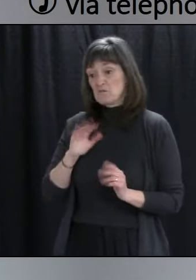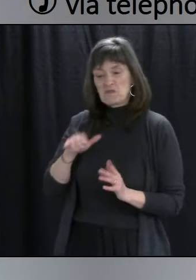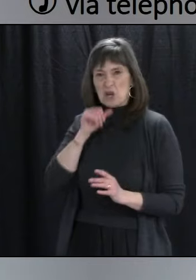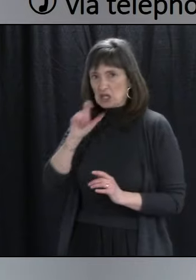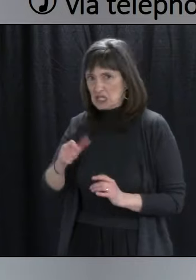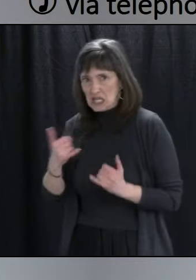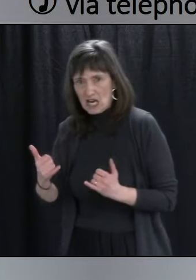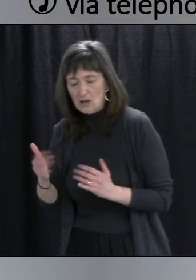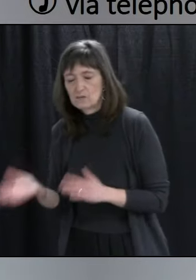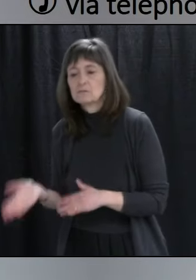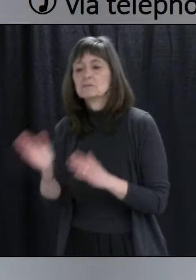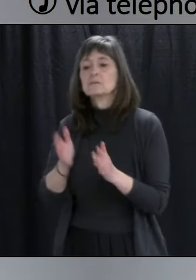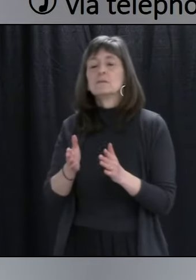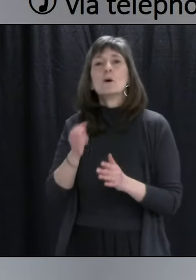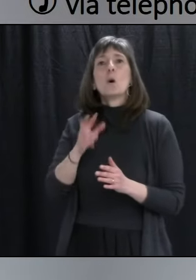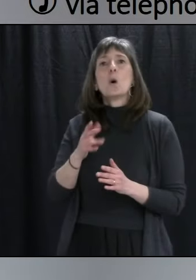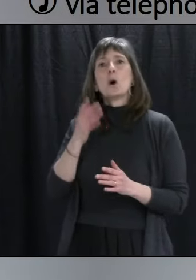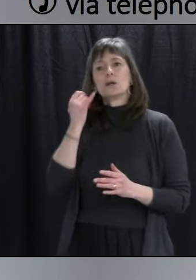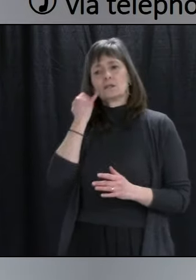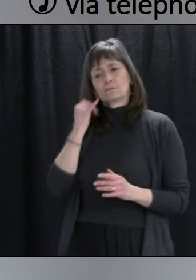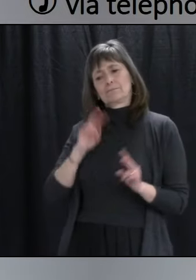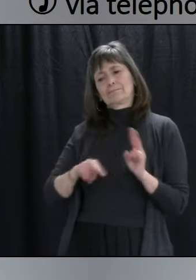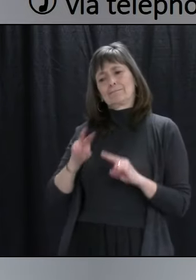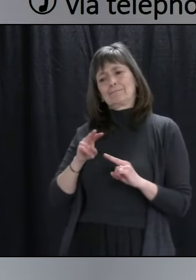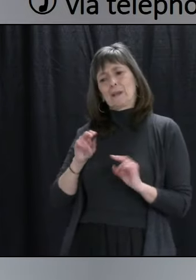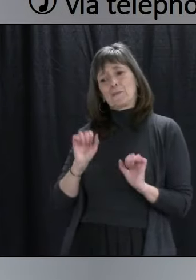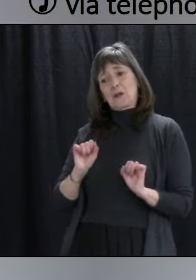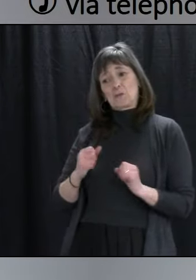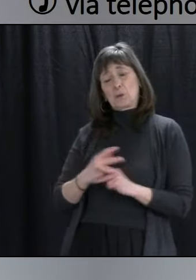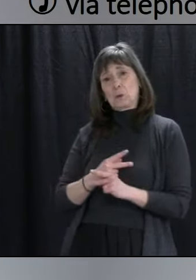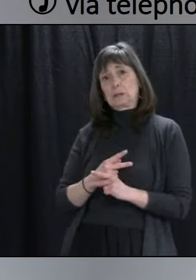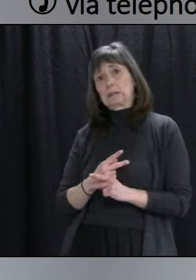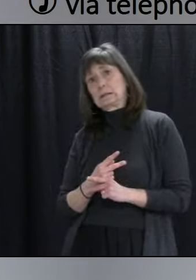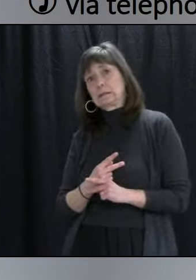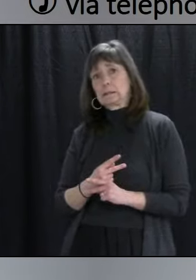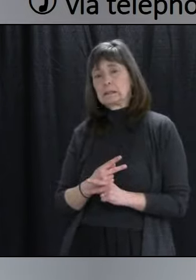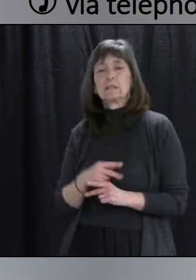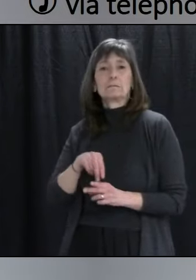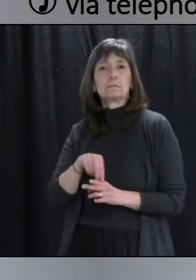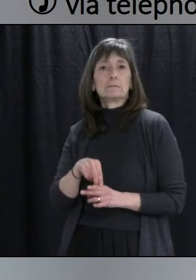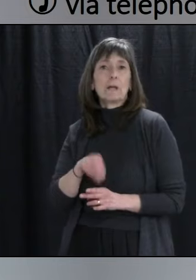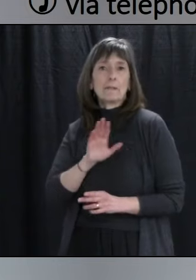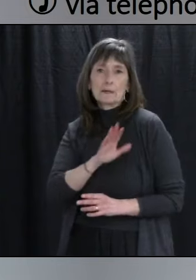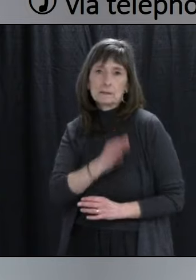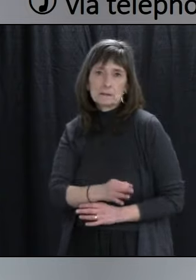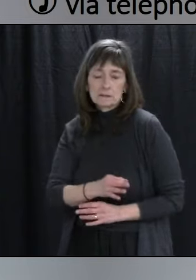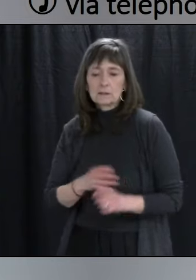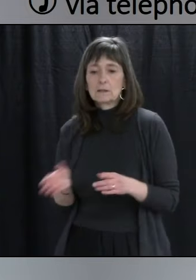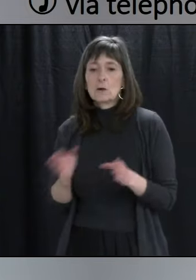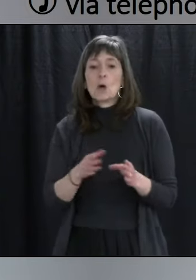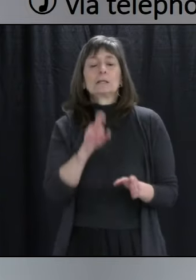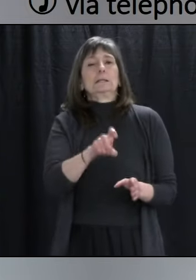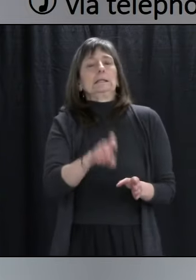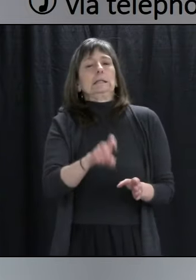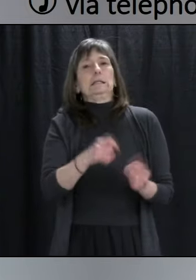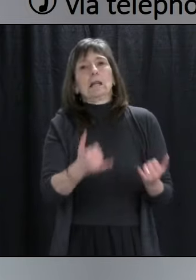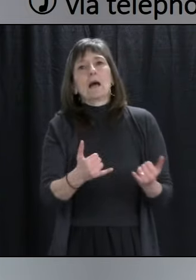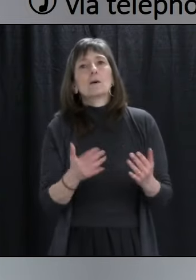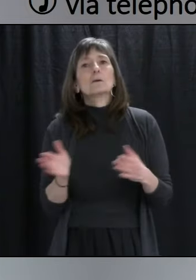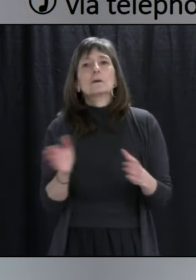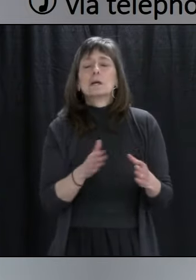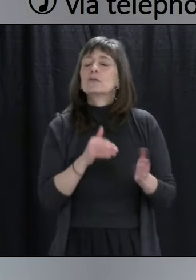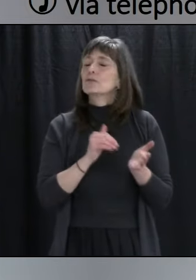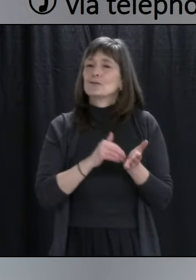care provider that they have enough information to make that determination. Currently, we are still in a situation where anything